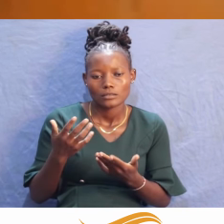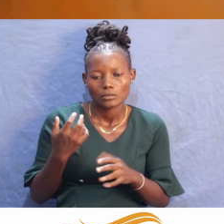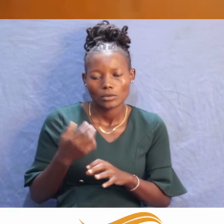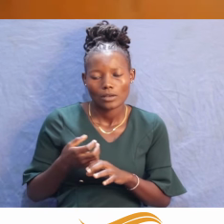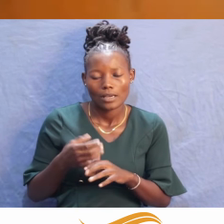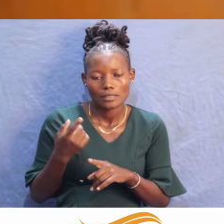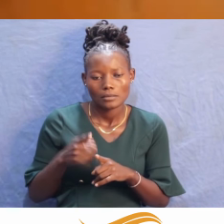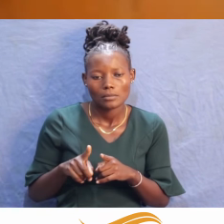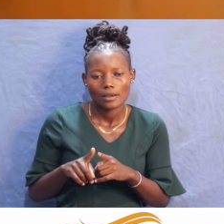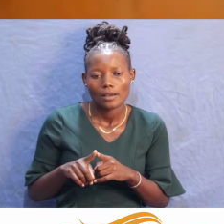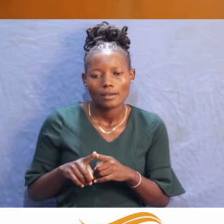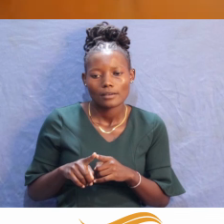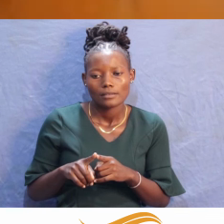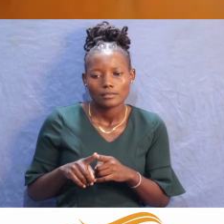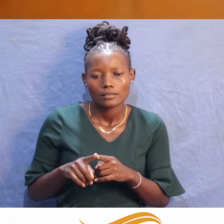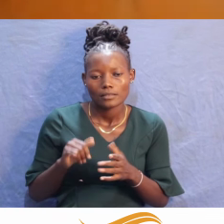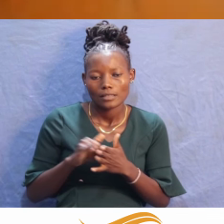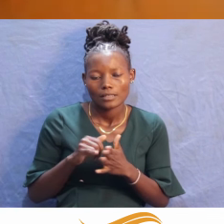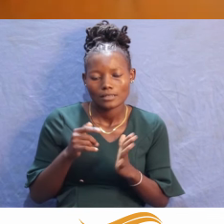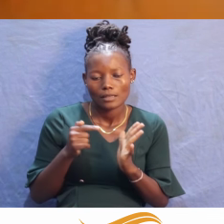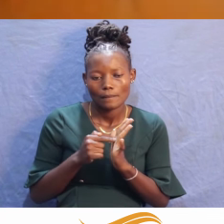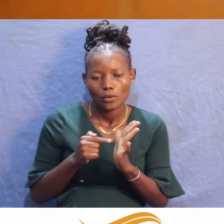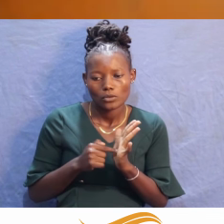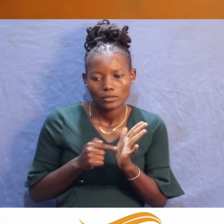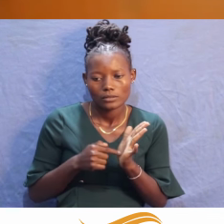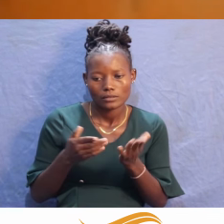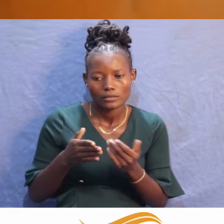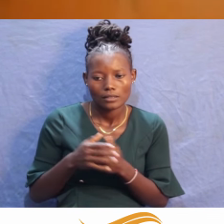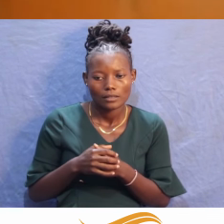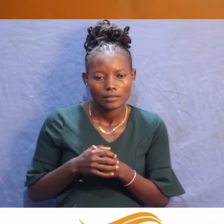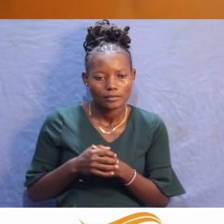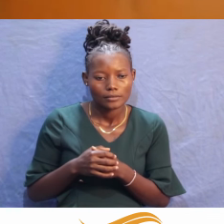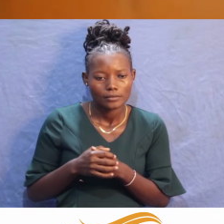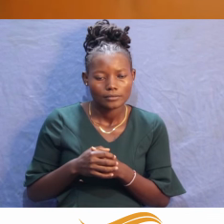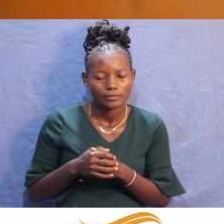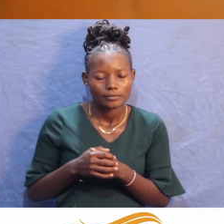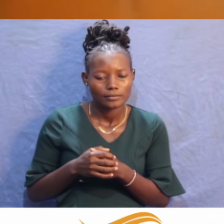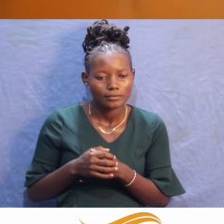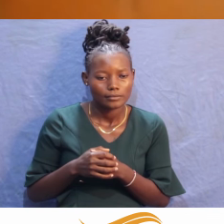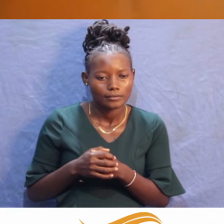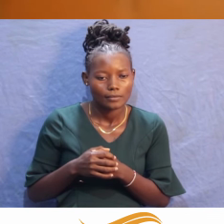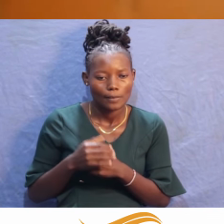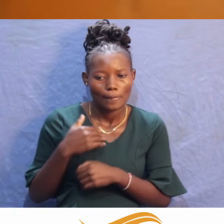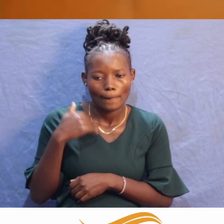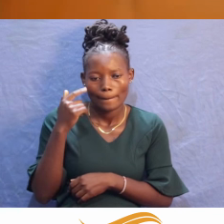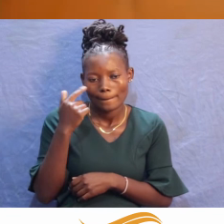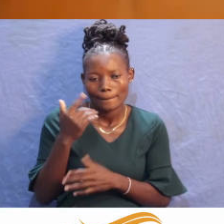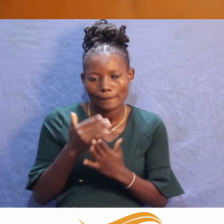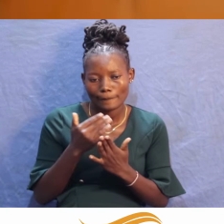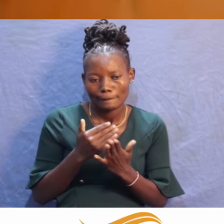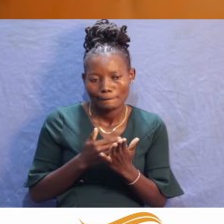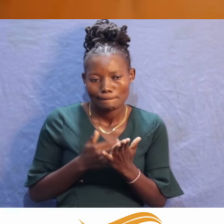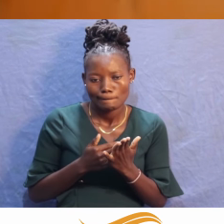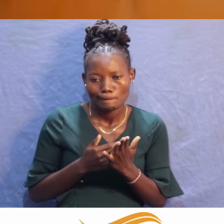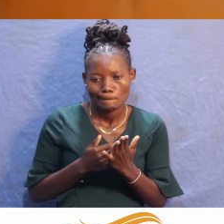but it does play into that. Protein use and lactic production. I see that the program is not printed